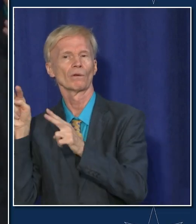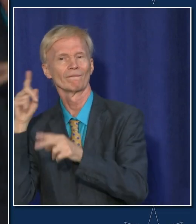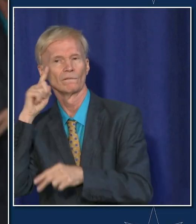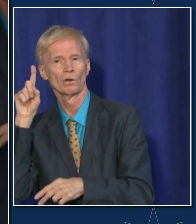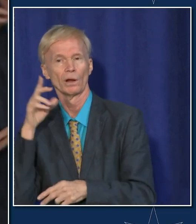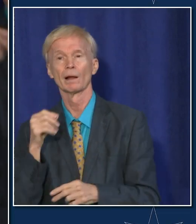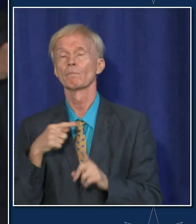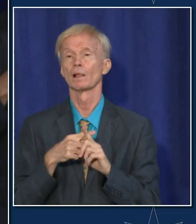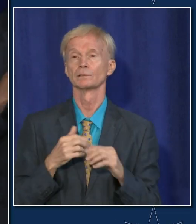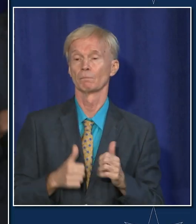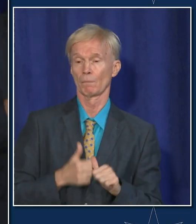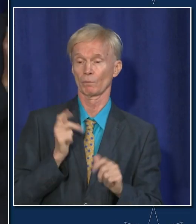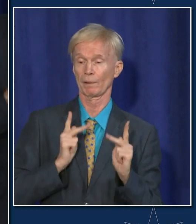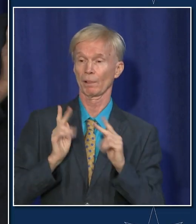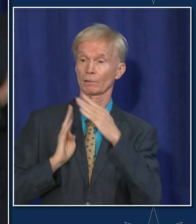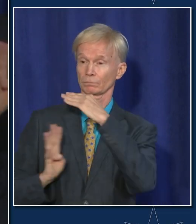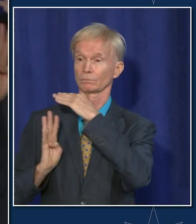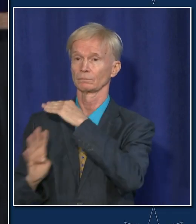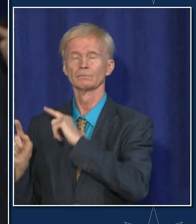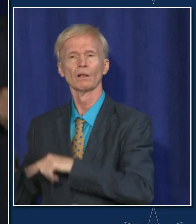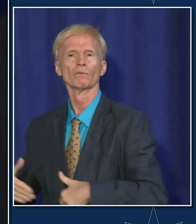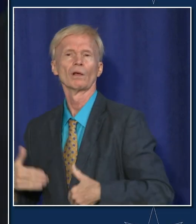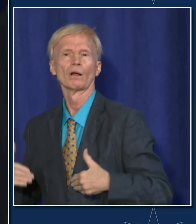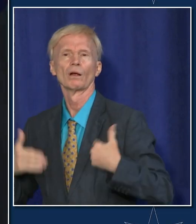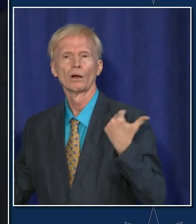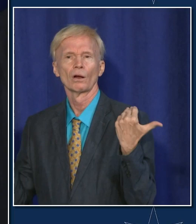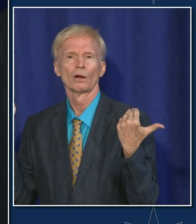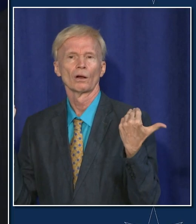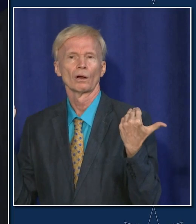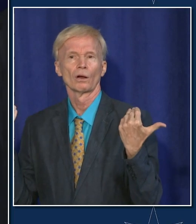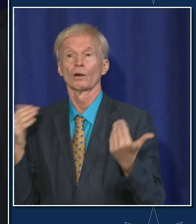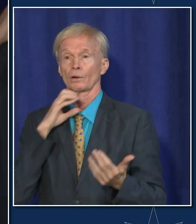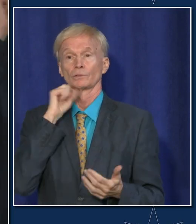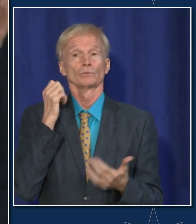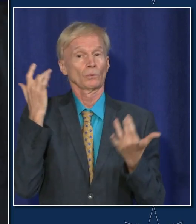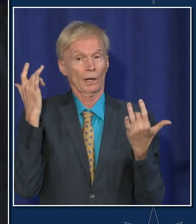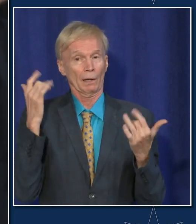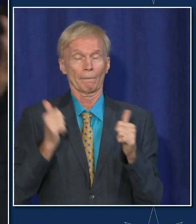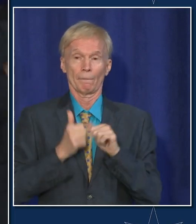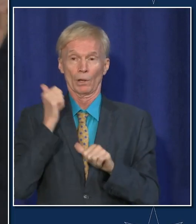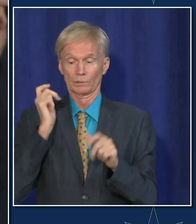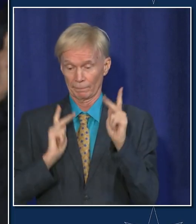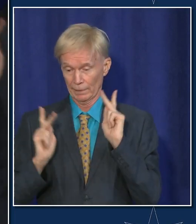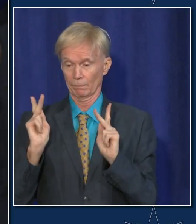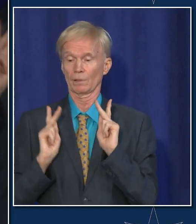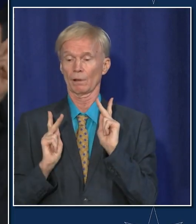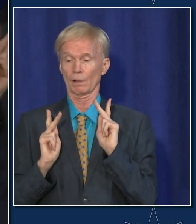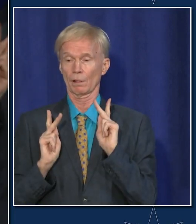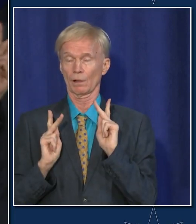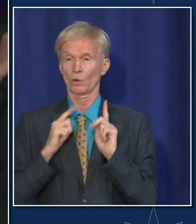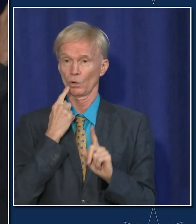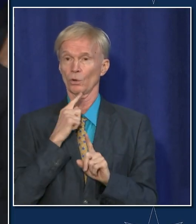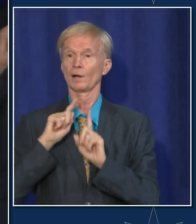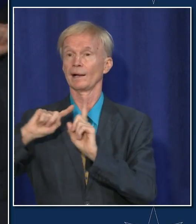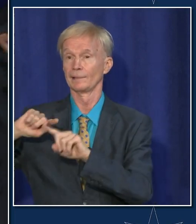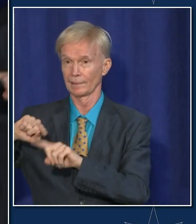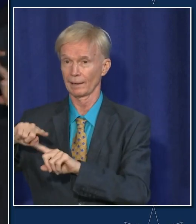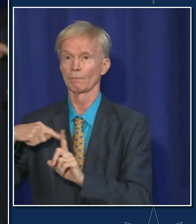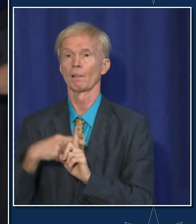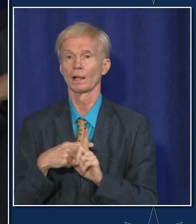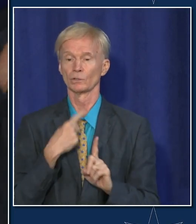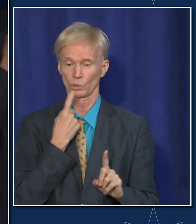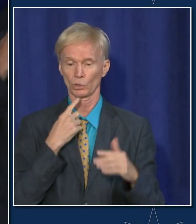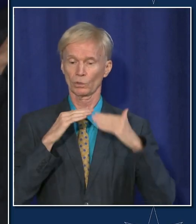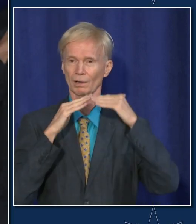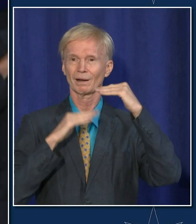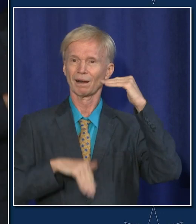attendees are young. So, we know that most of the folks who attend, and then again, most of the folks who got COVID, are really in that